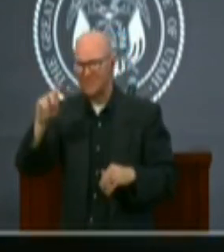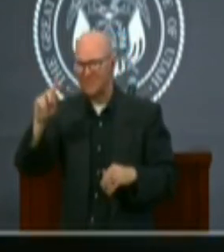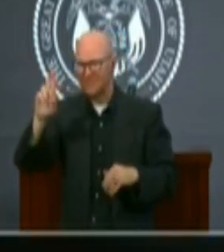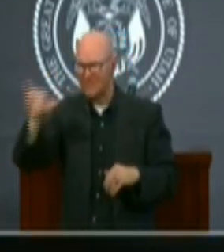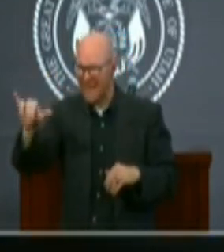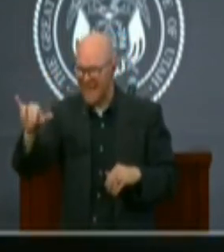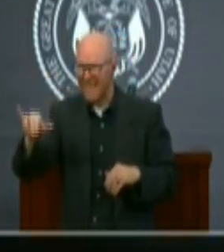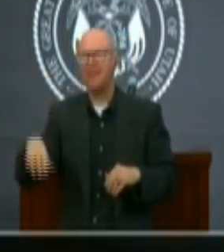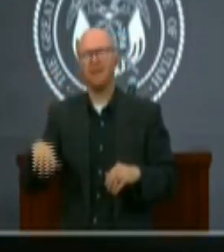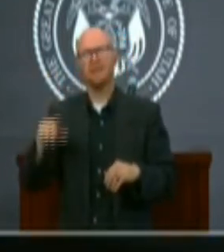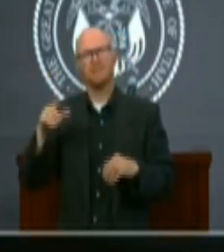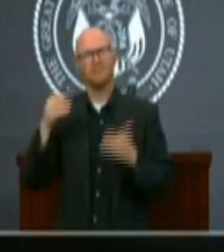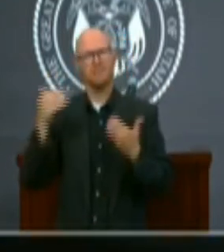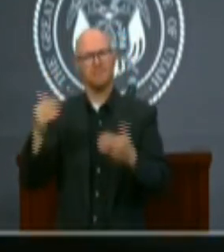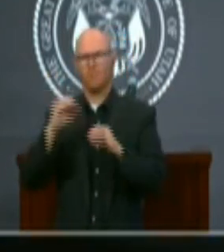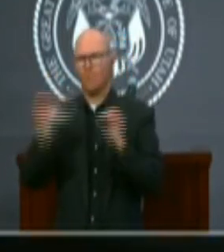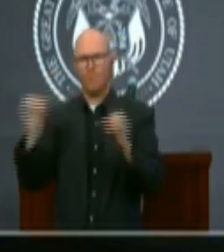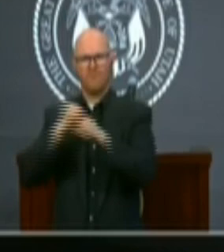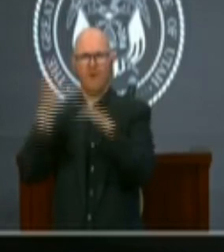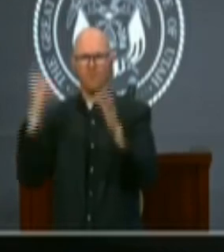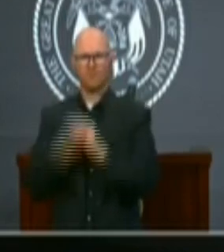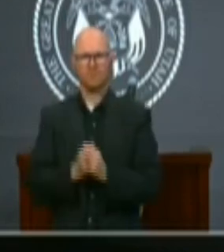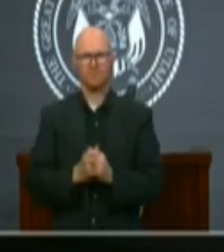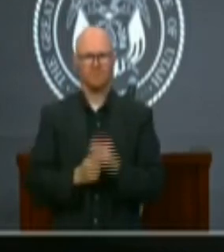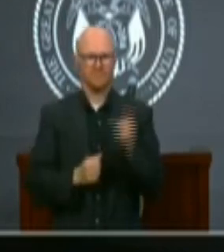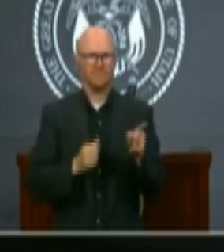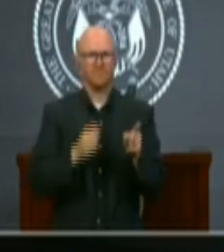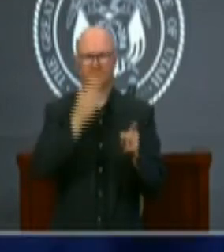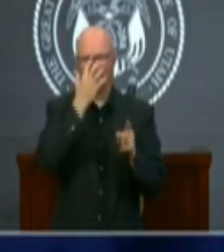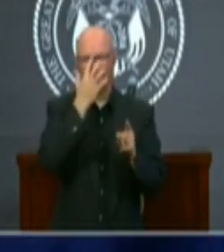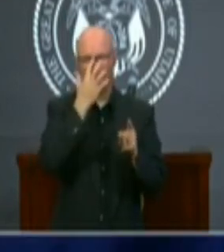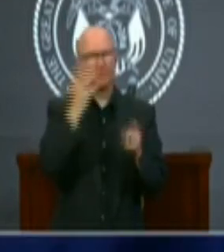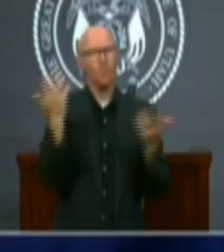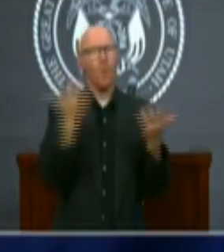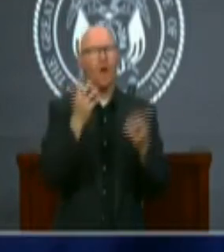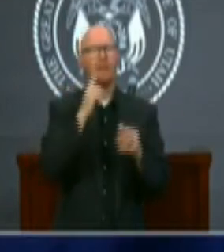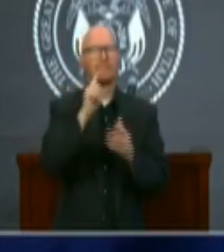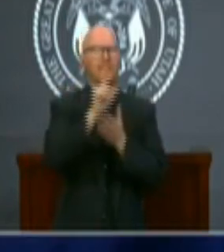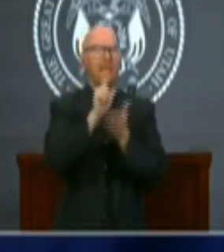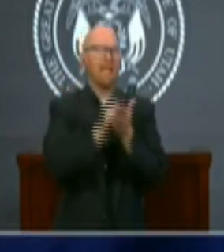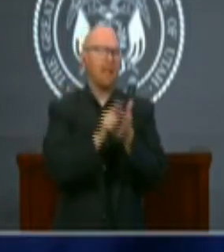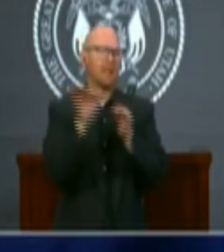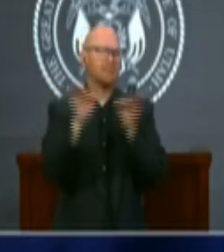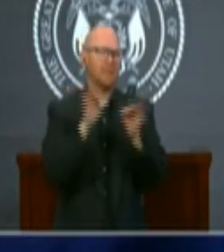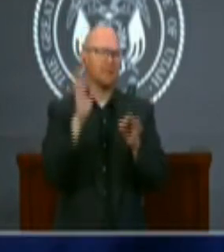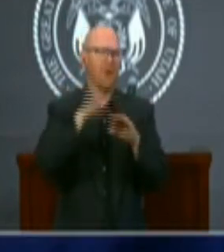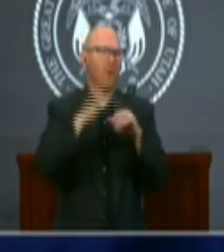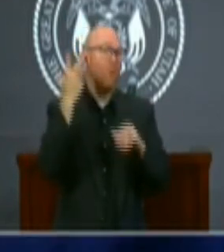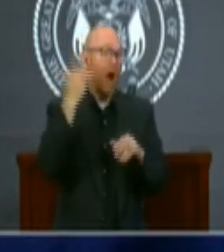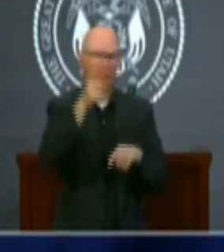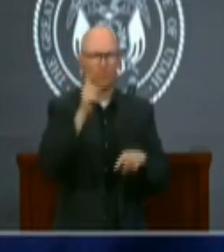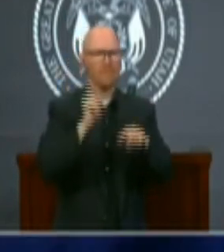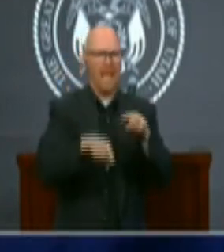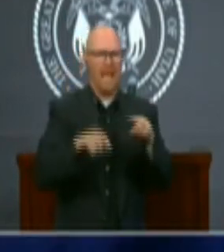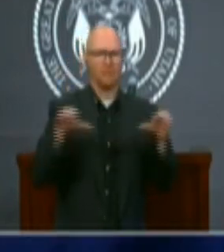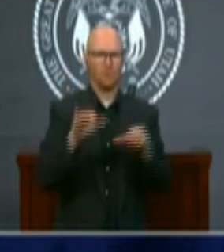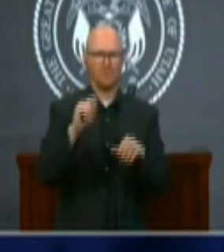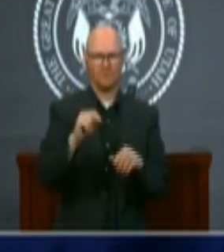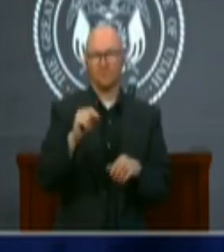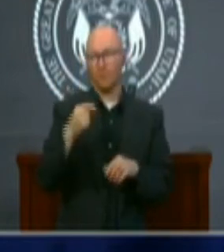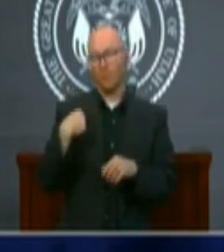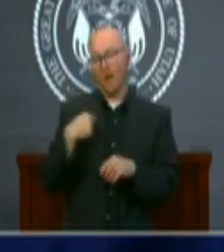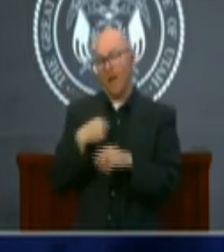you can't enact the statewide? So I don't have the legal explanation in front of me right now. We got the opinion last night. I had